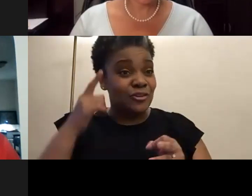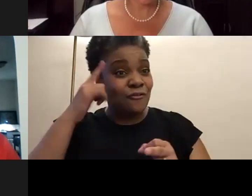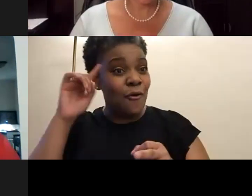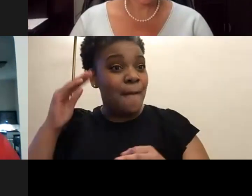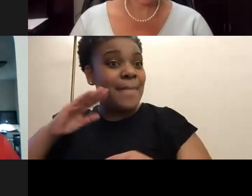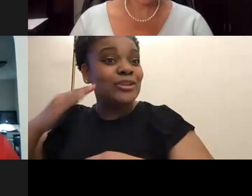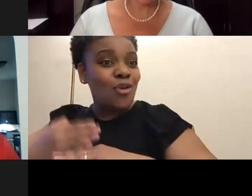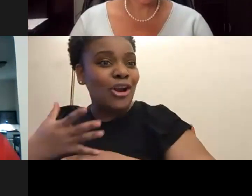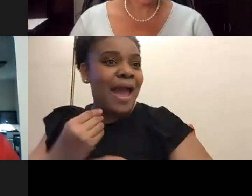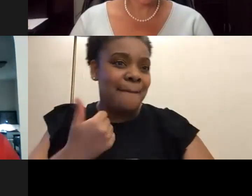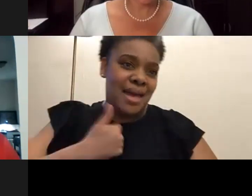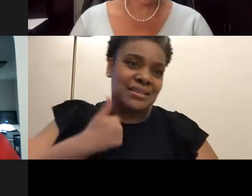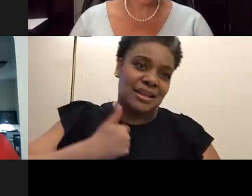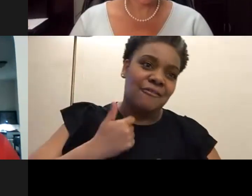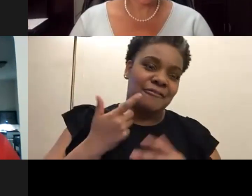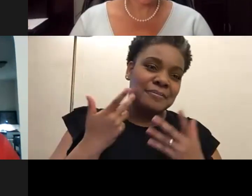myself.